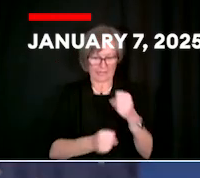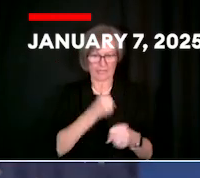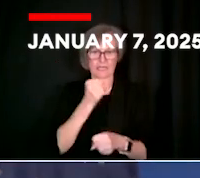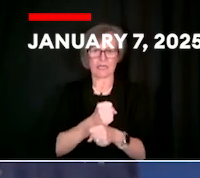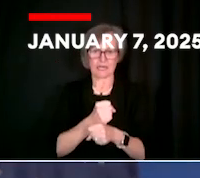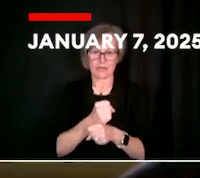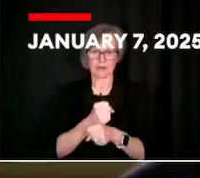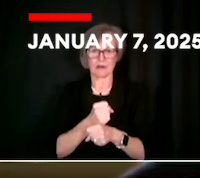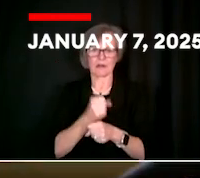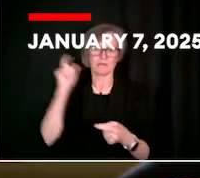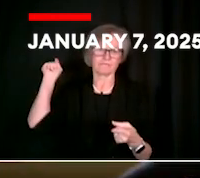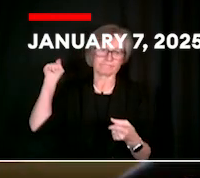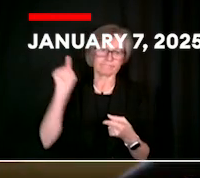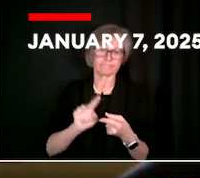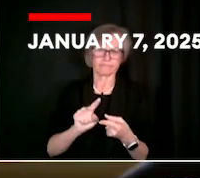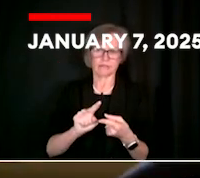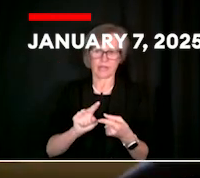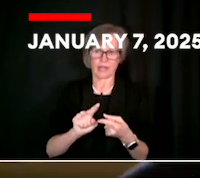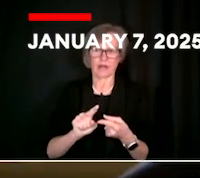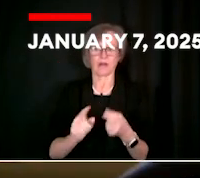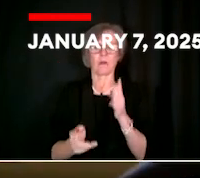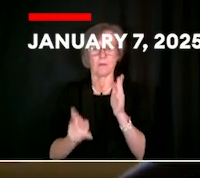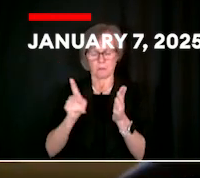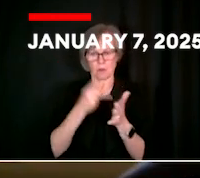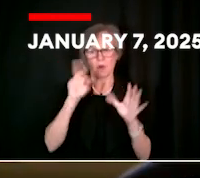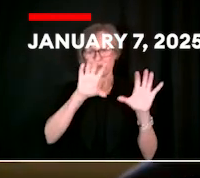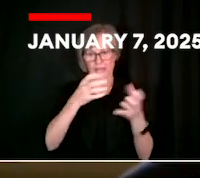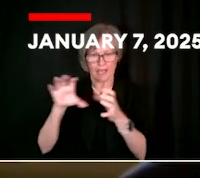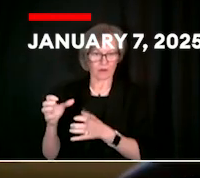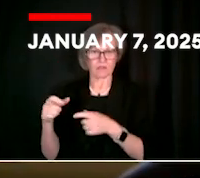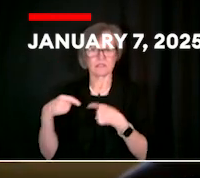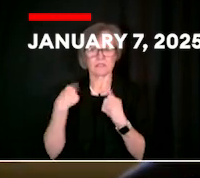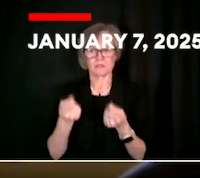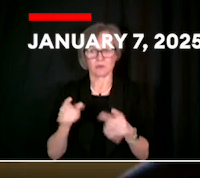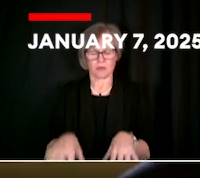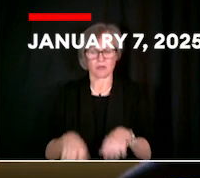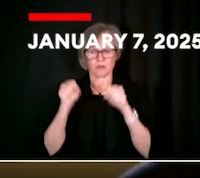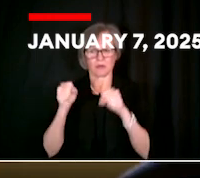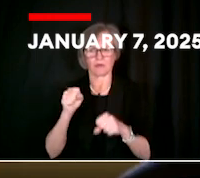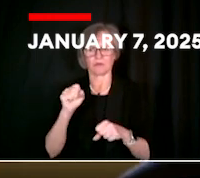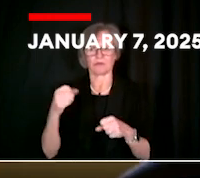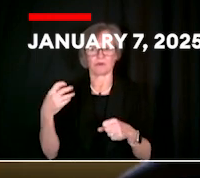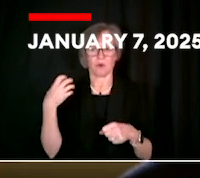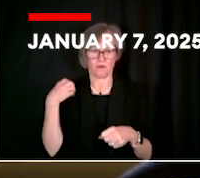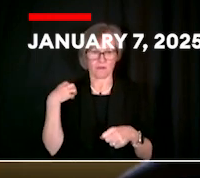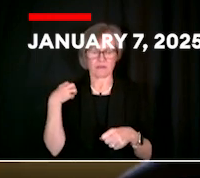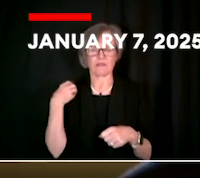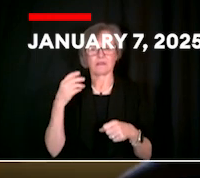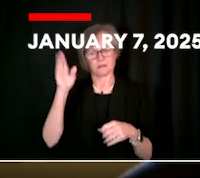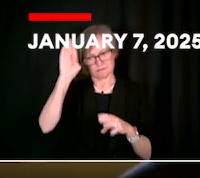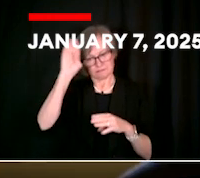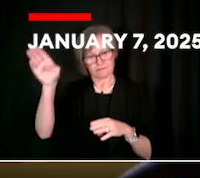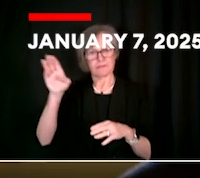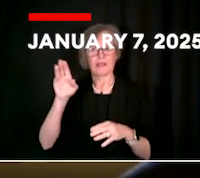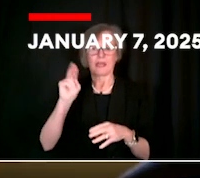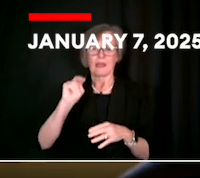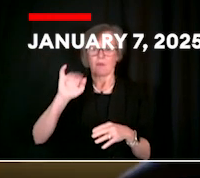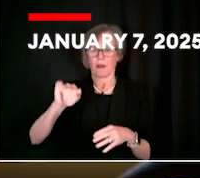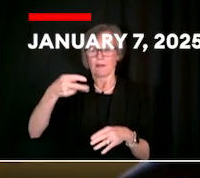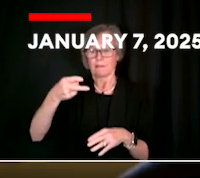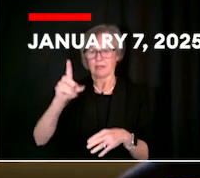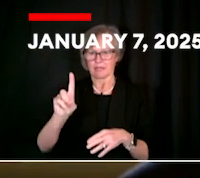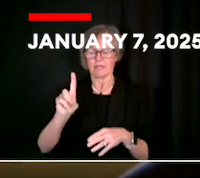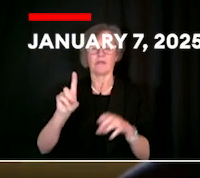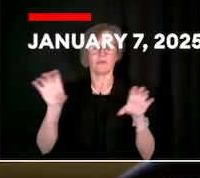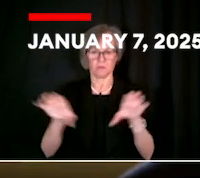are down double digits in both categories since we took office. Hats off to the NYPD, the men and women who carry out this role